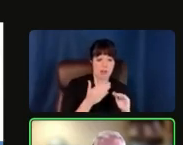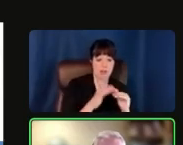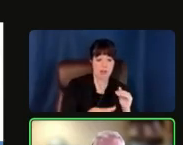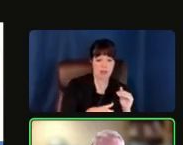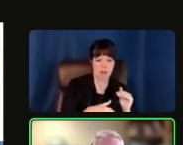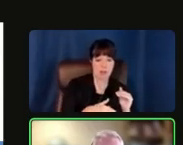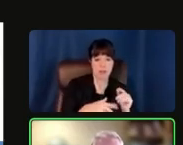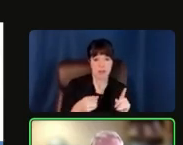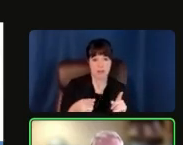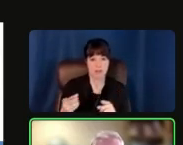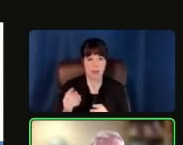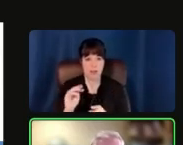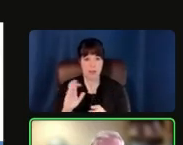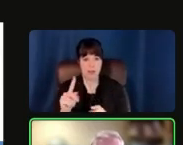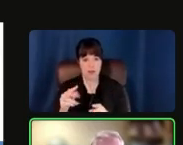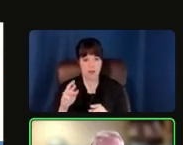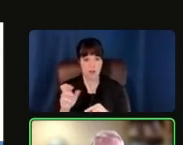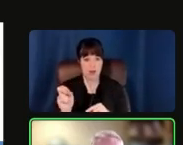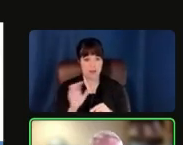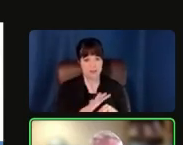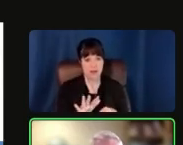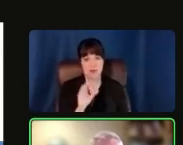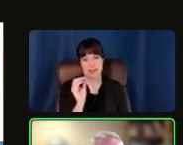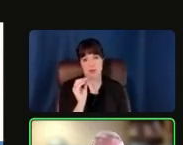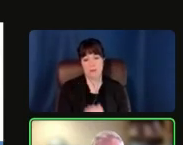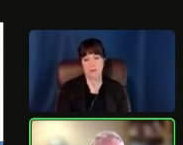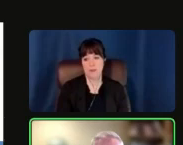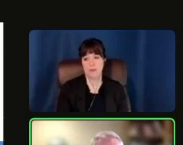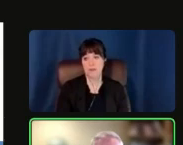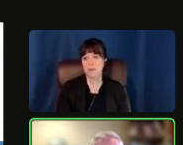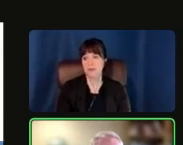market commodity rate hovers around zero.